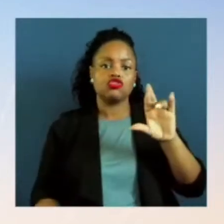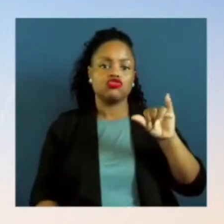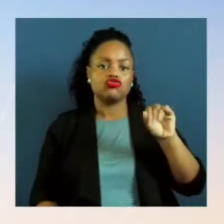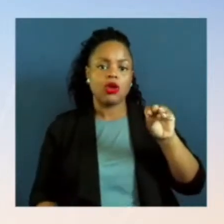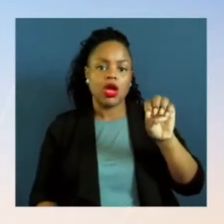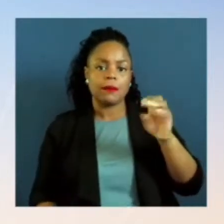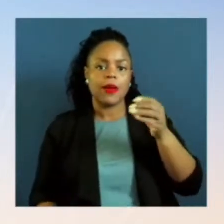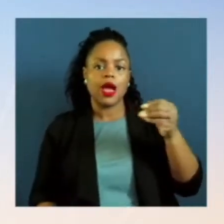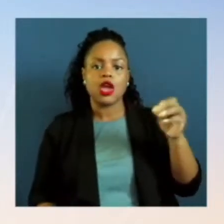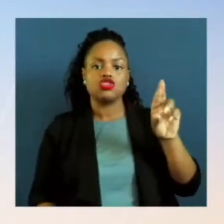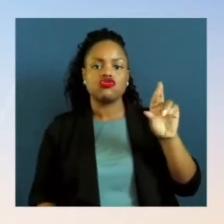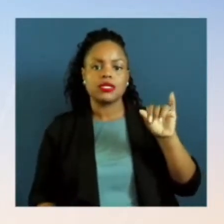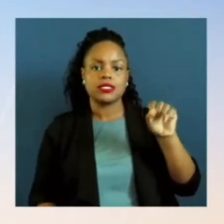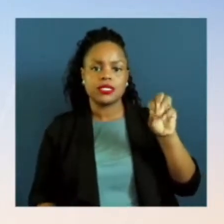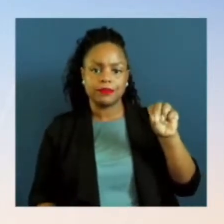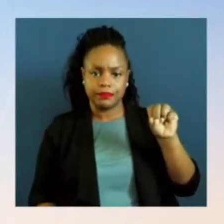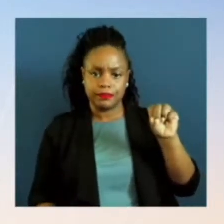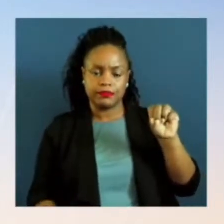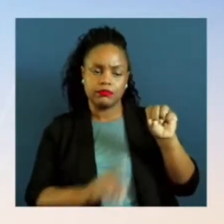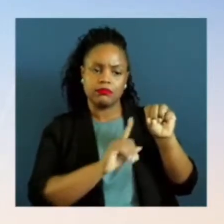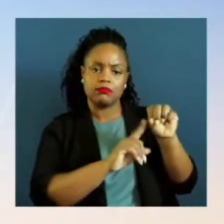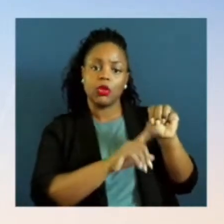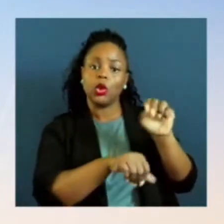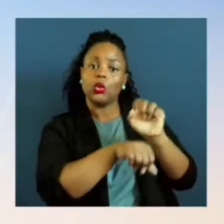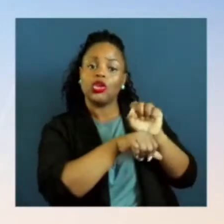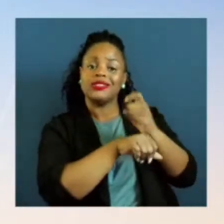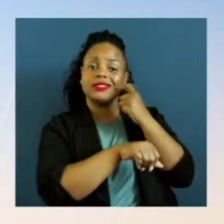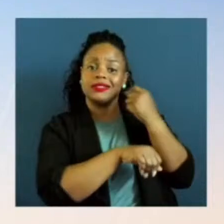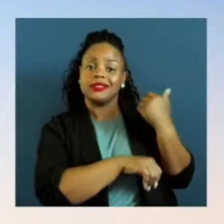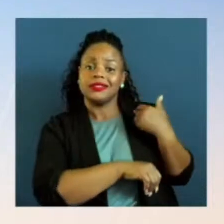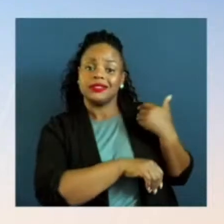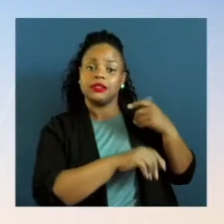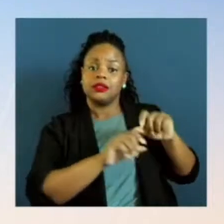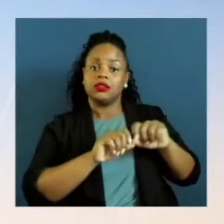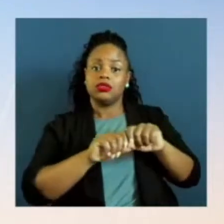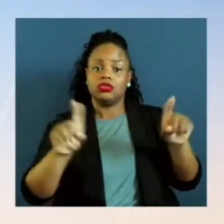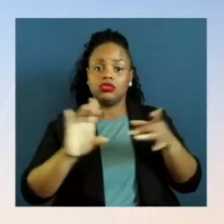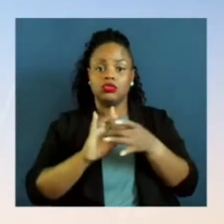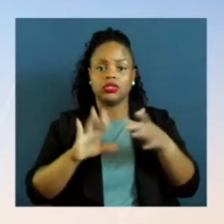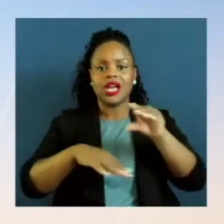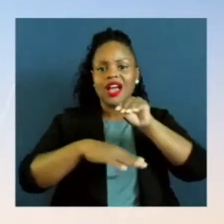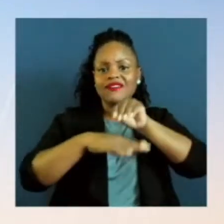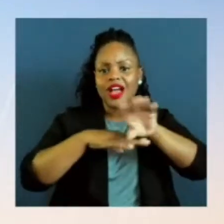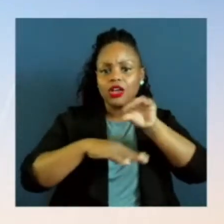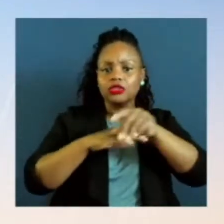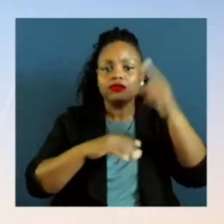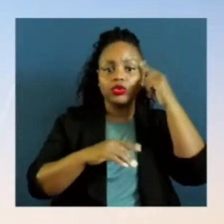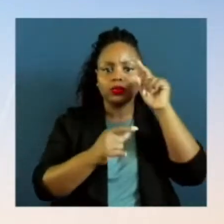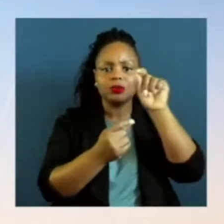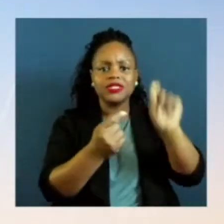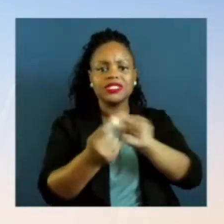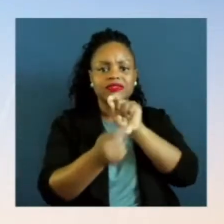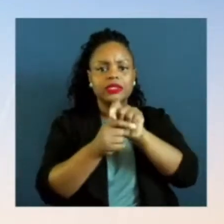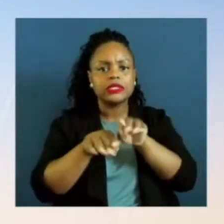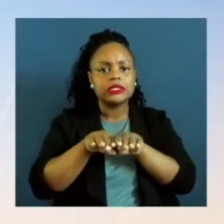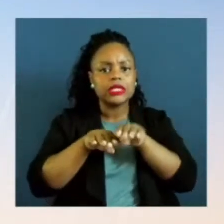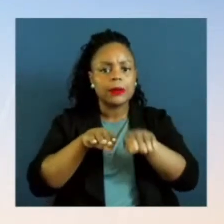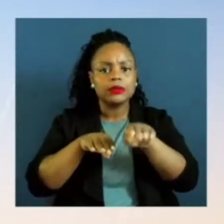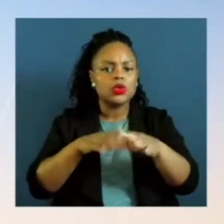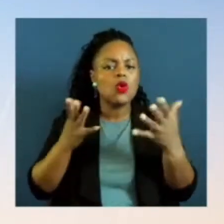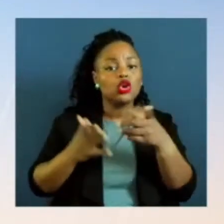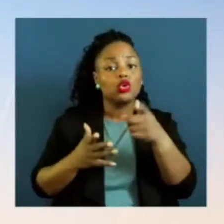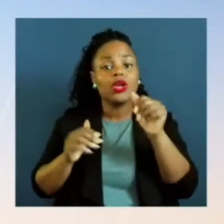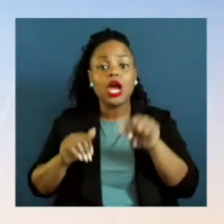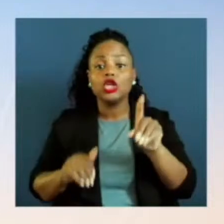CISA released an advisory outlining specific steps that organizations and individuals can take to really increase